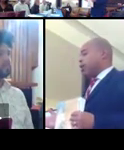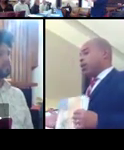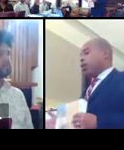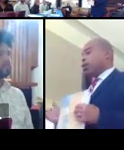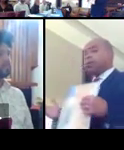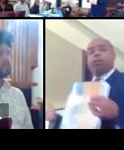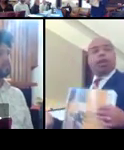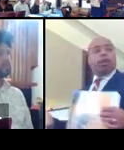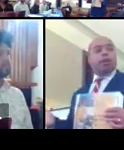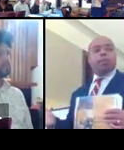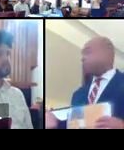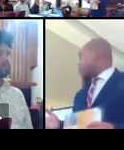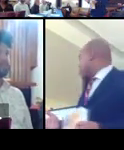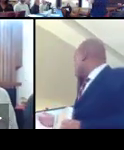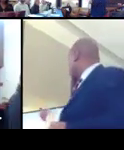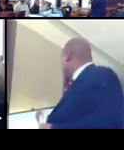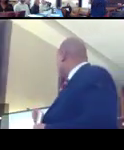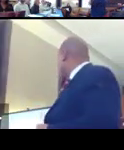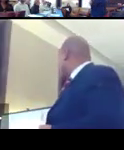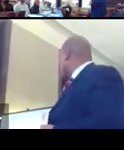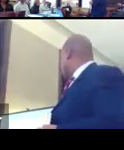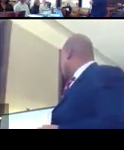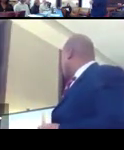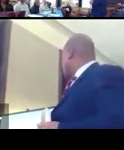the planning area along with a lot of community members.